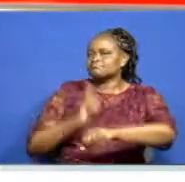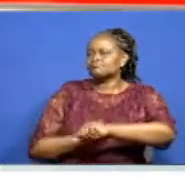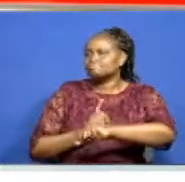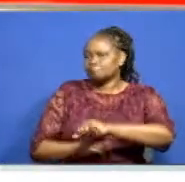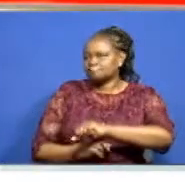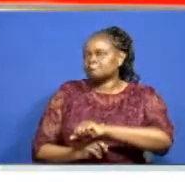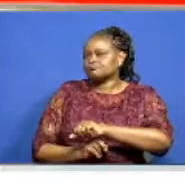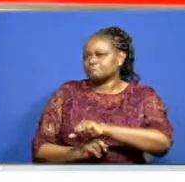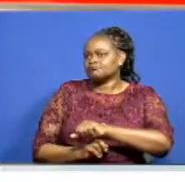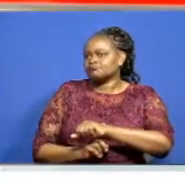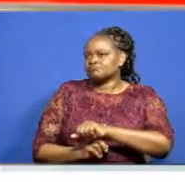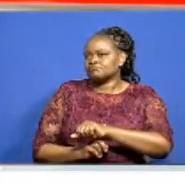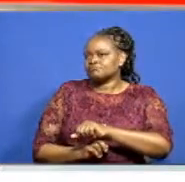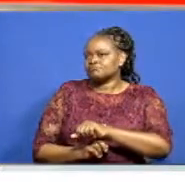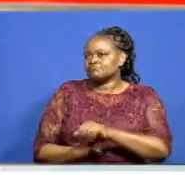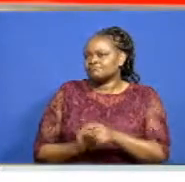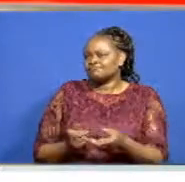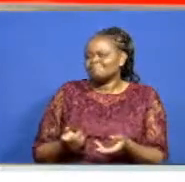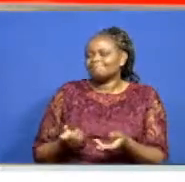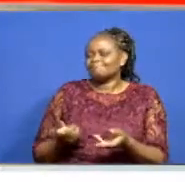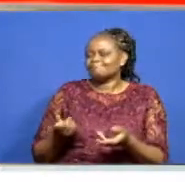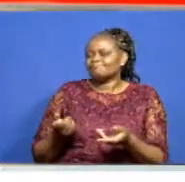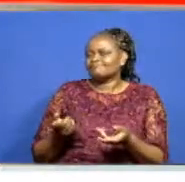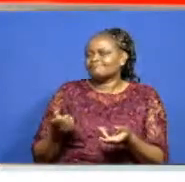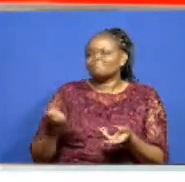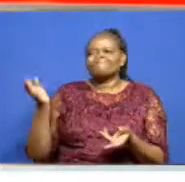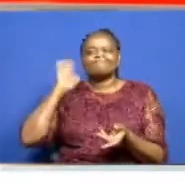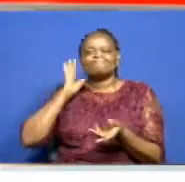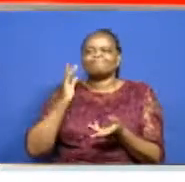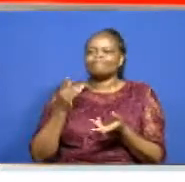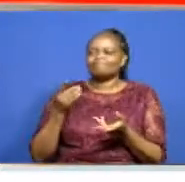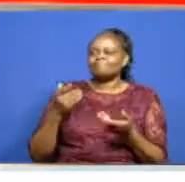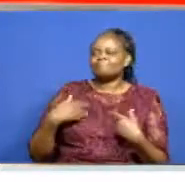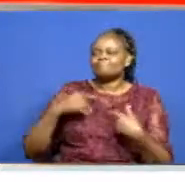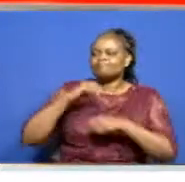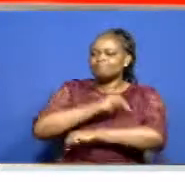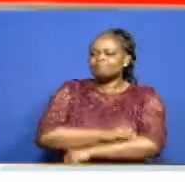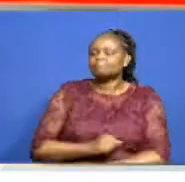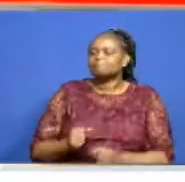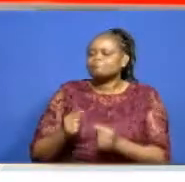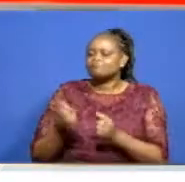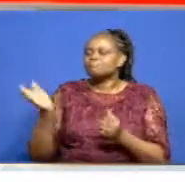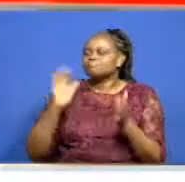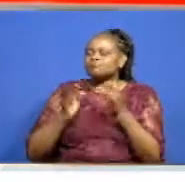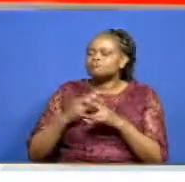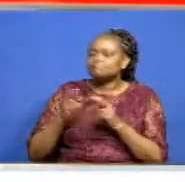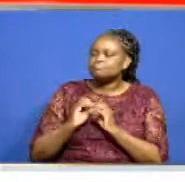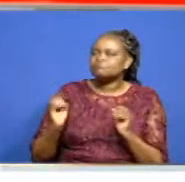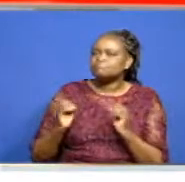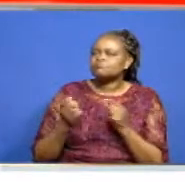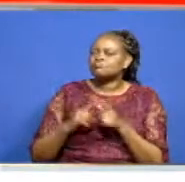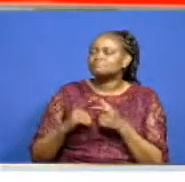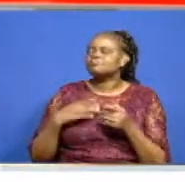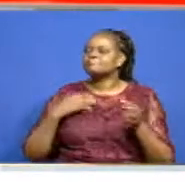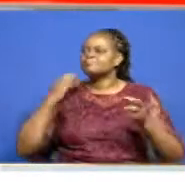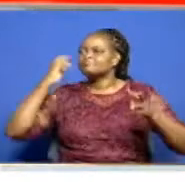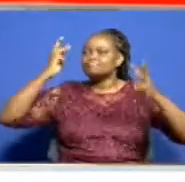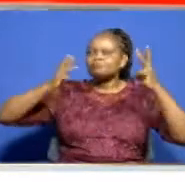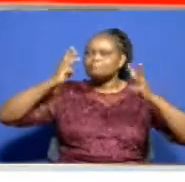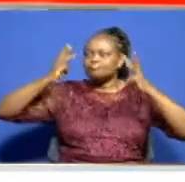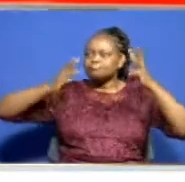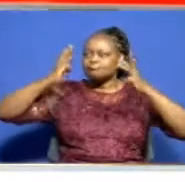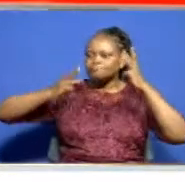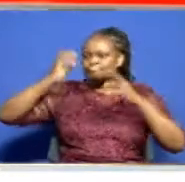there was no feasibility of schools opening, and a lot of anxiety has been created both in the learners, in teachers, and